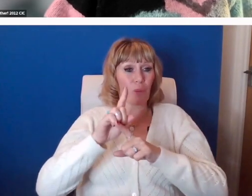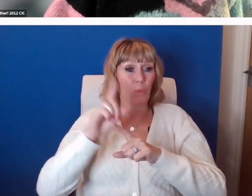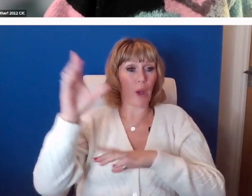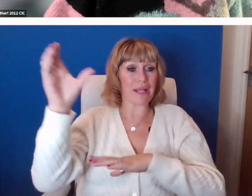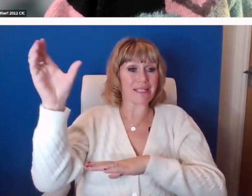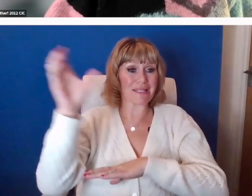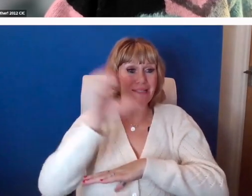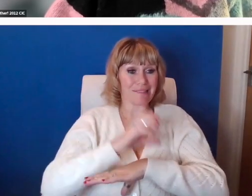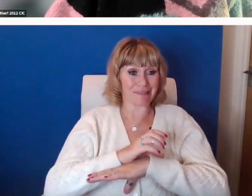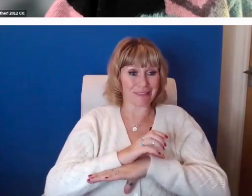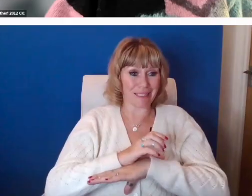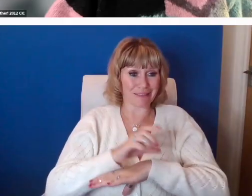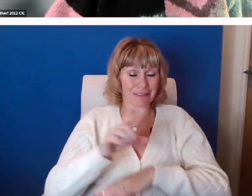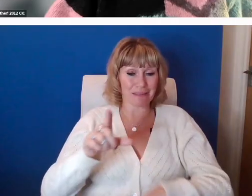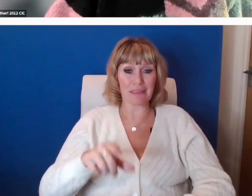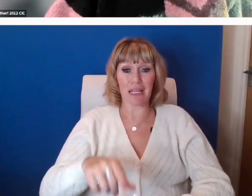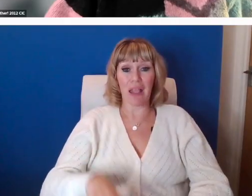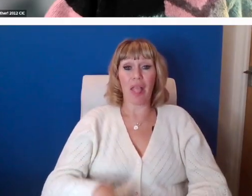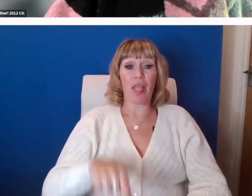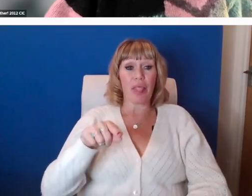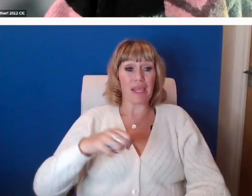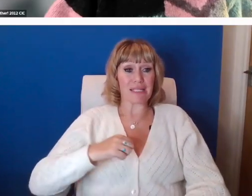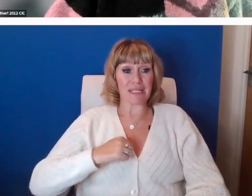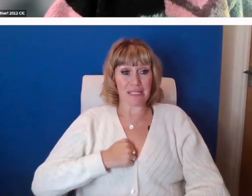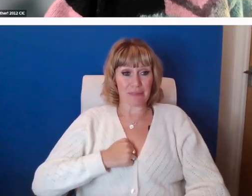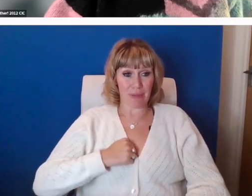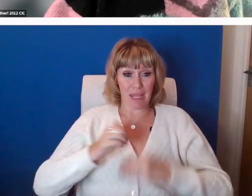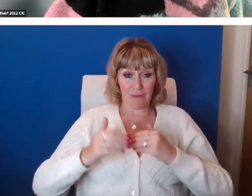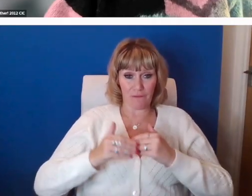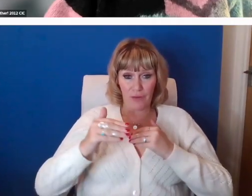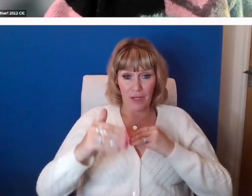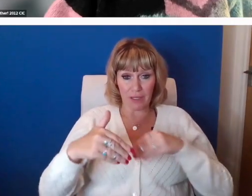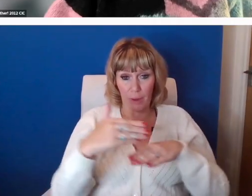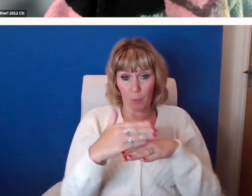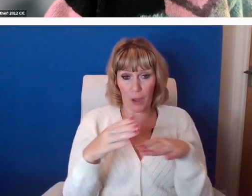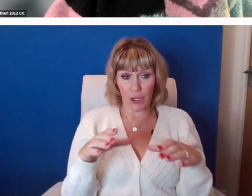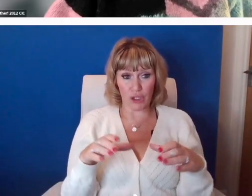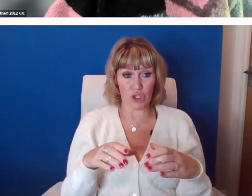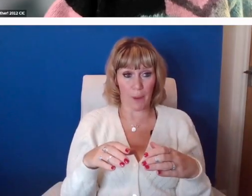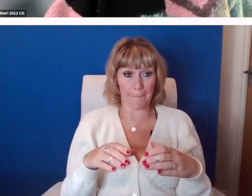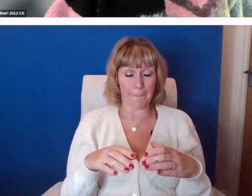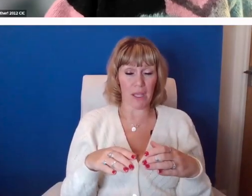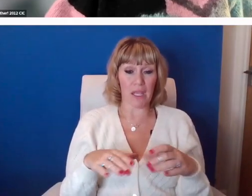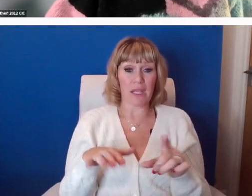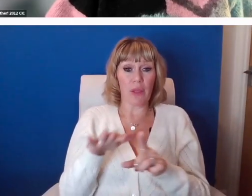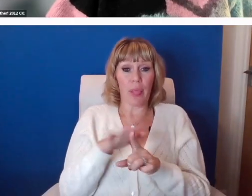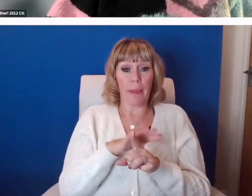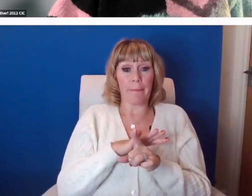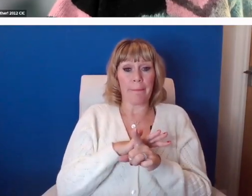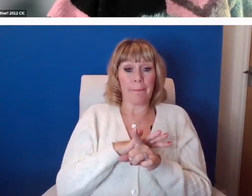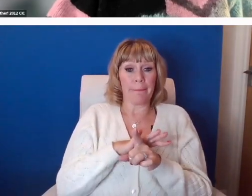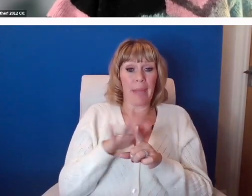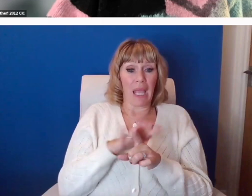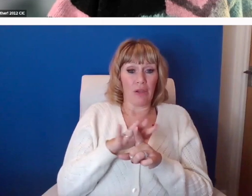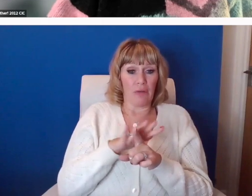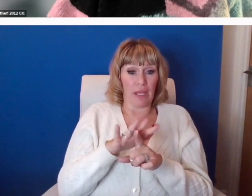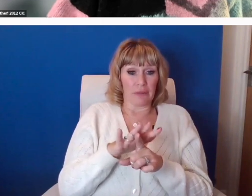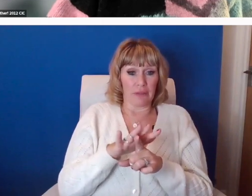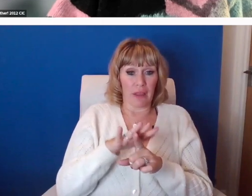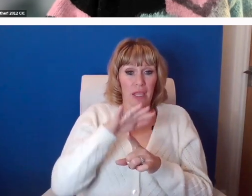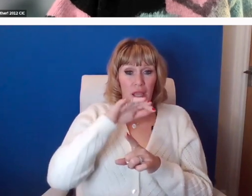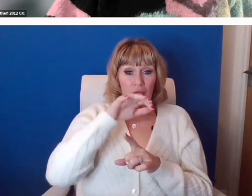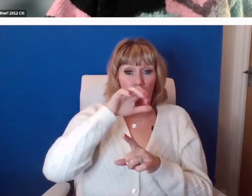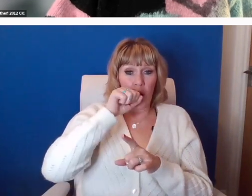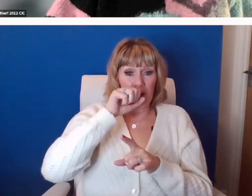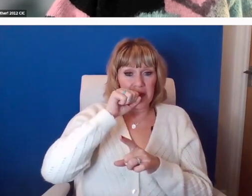actually me in front of my workshop. So the background, the sort of orange that you can see